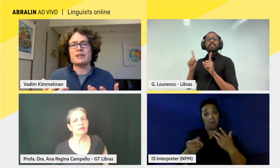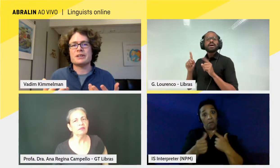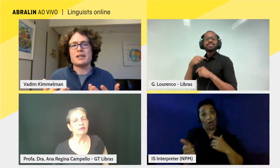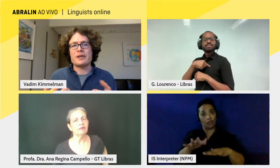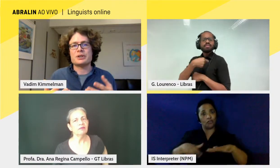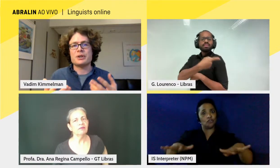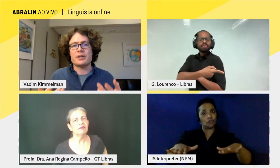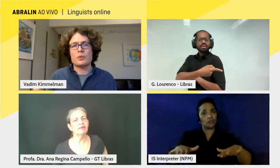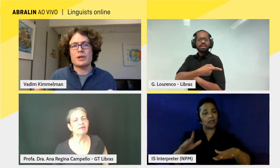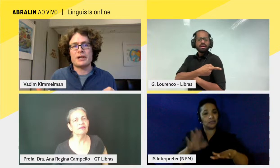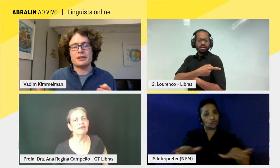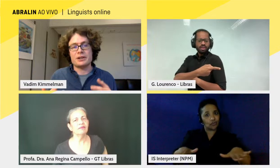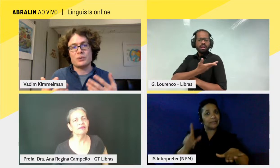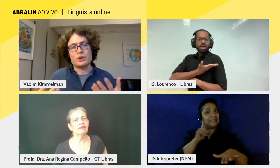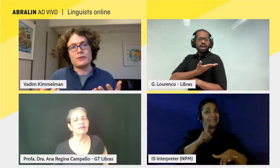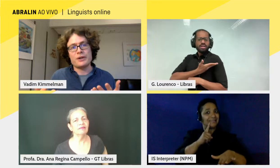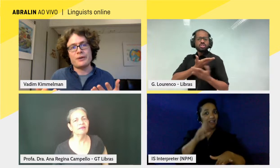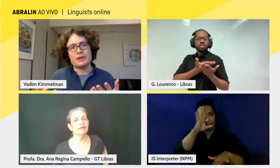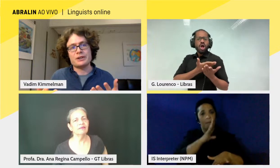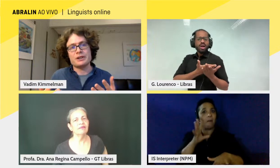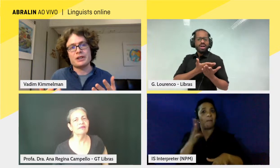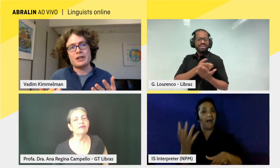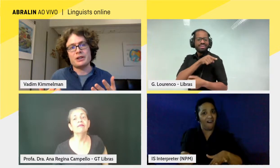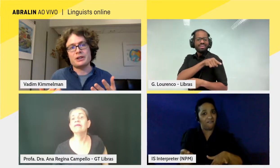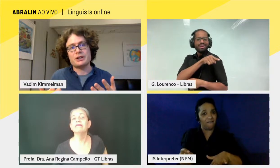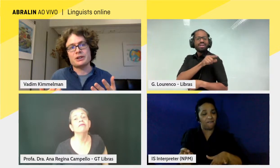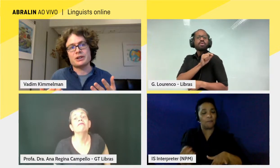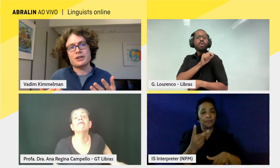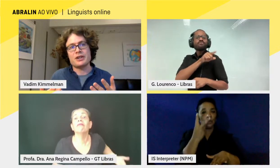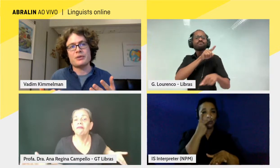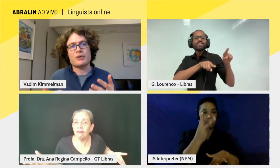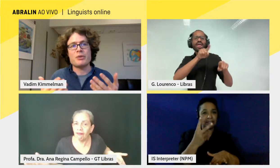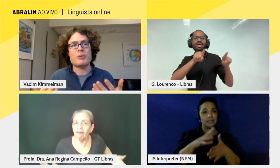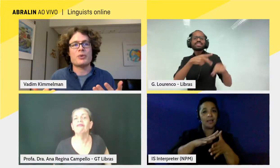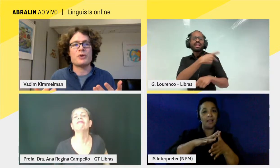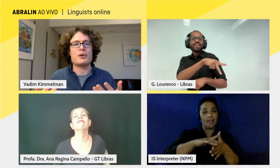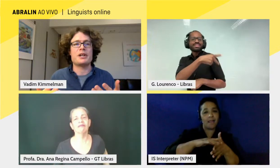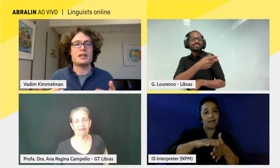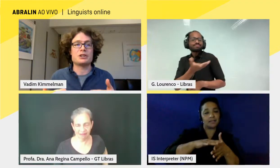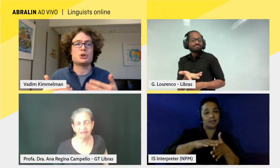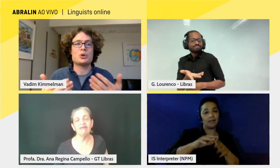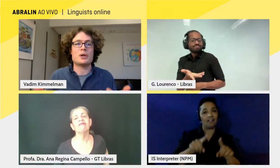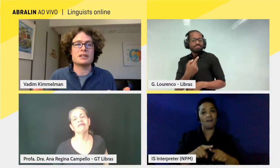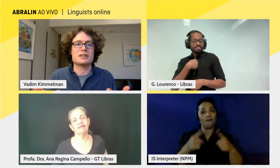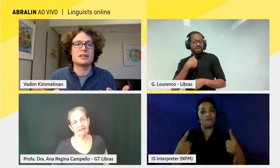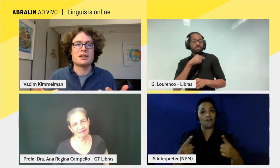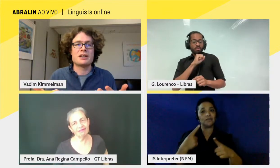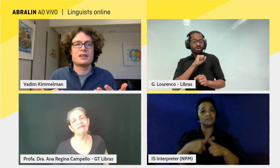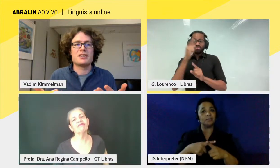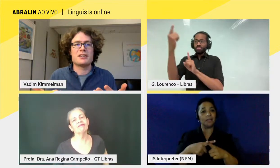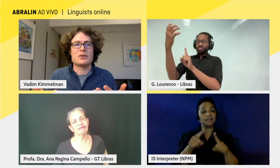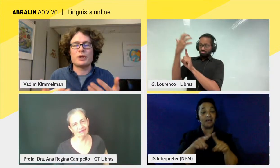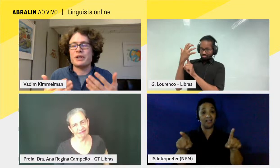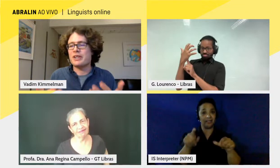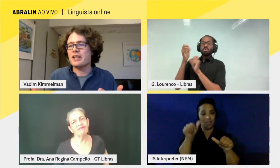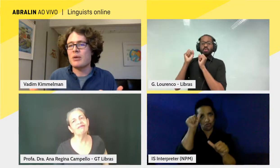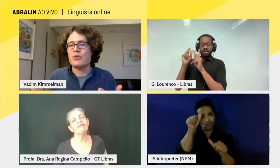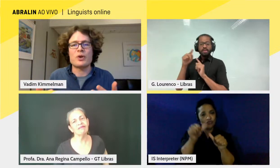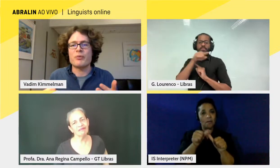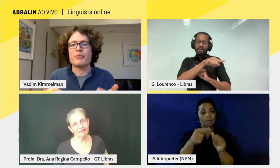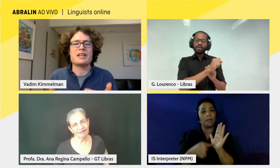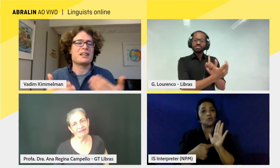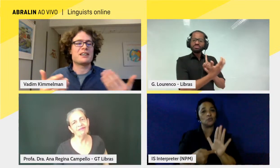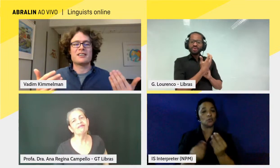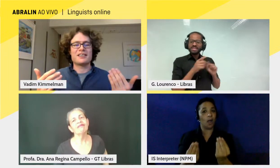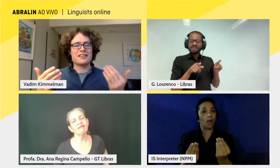what variants are actually acquired and what variants designers then remember and show us where they